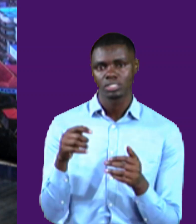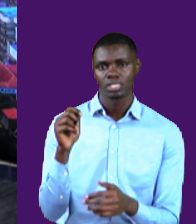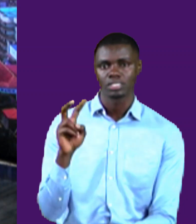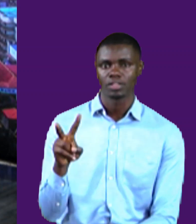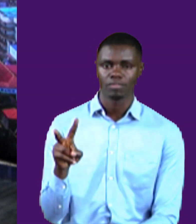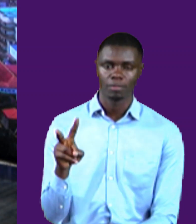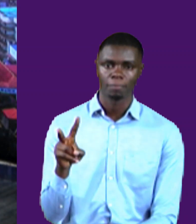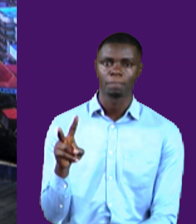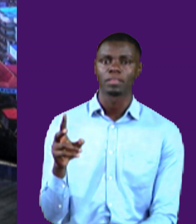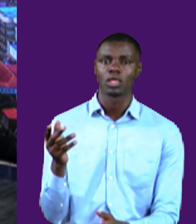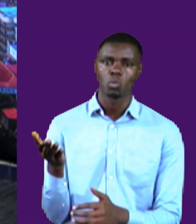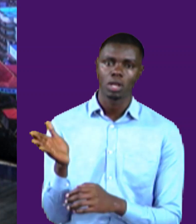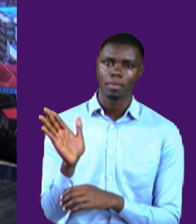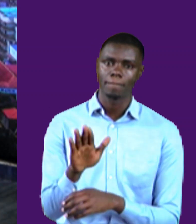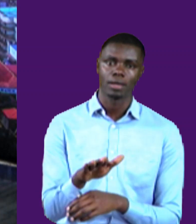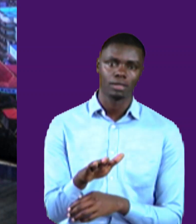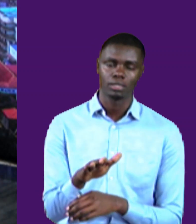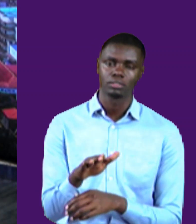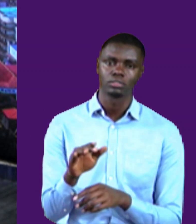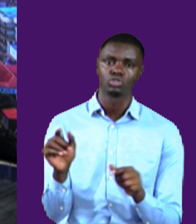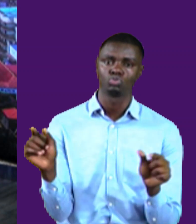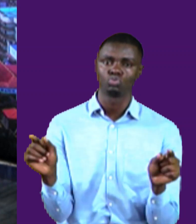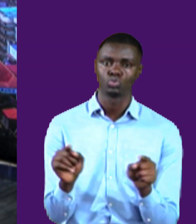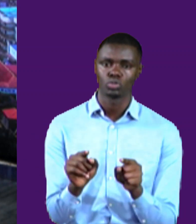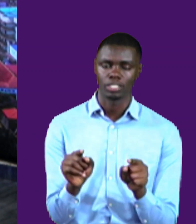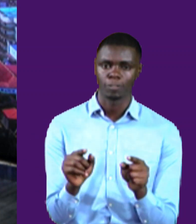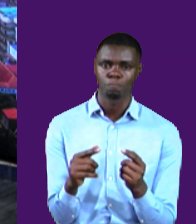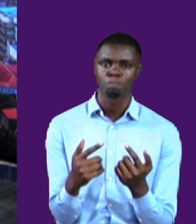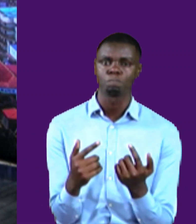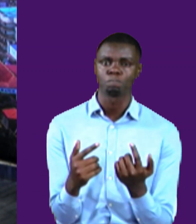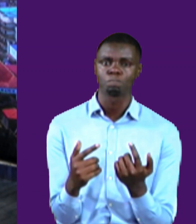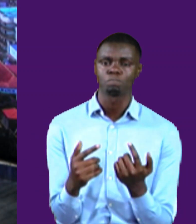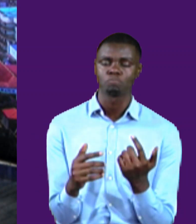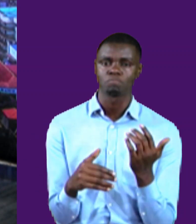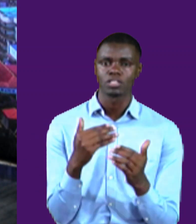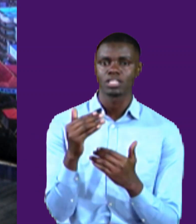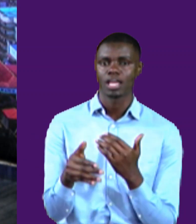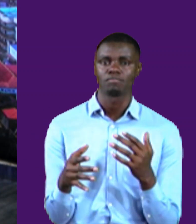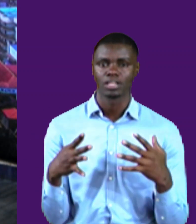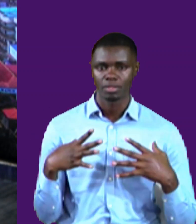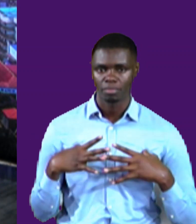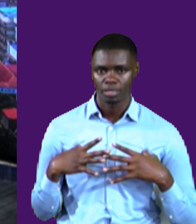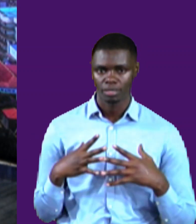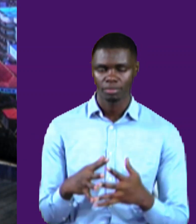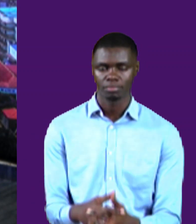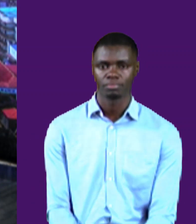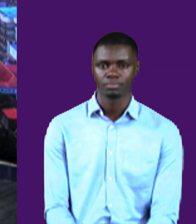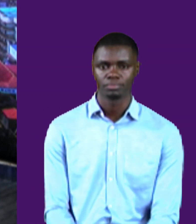TV. We are coming back in a short while after this break.